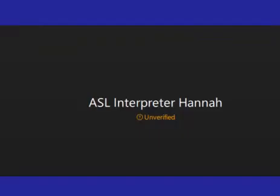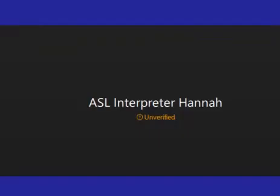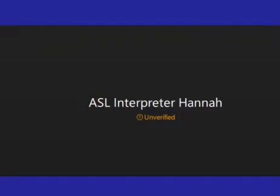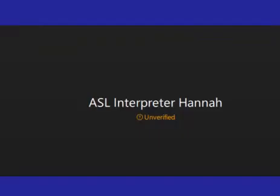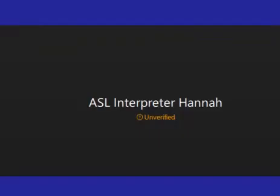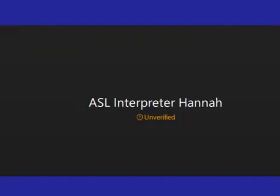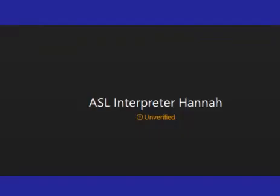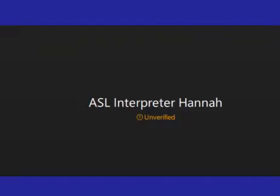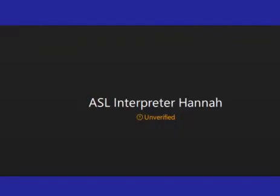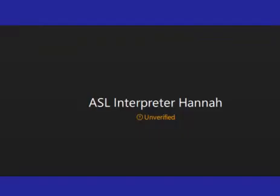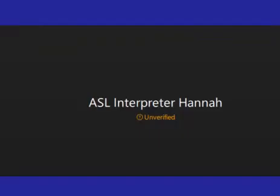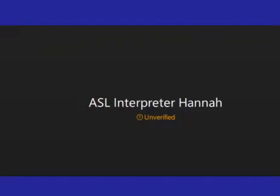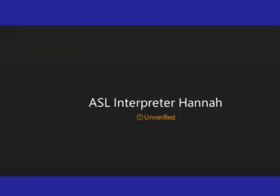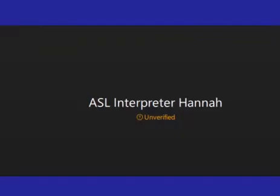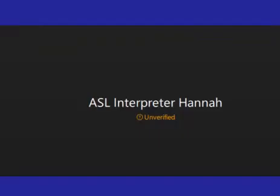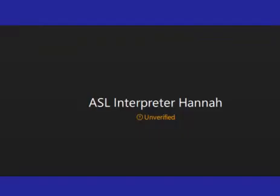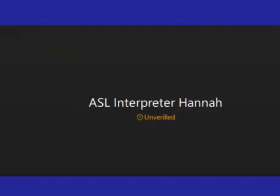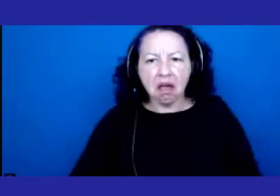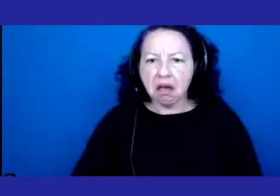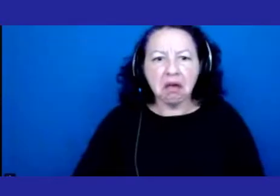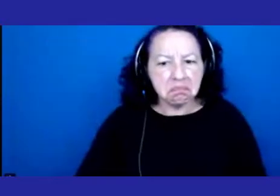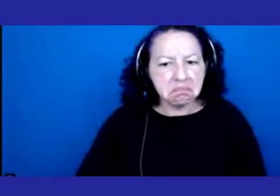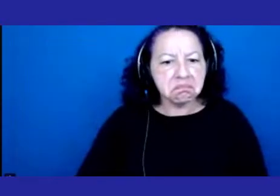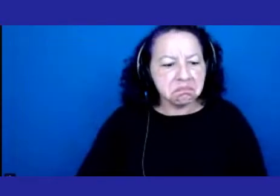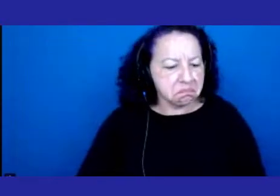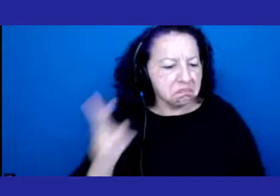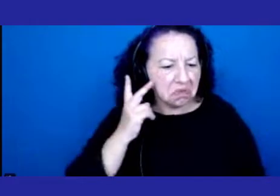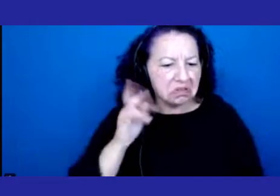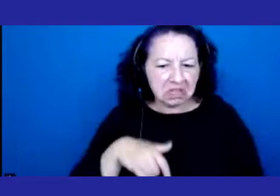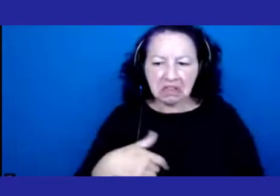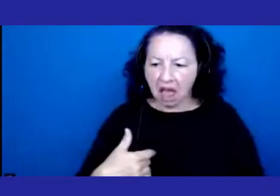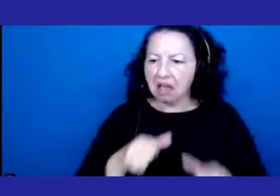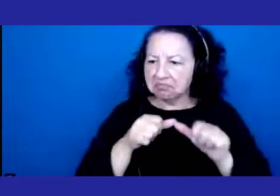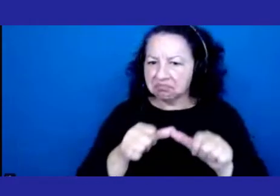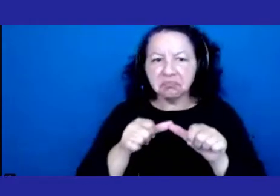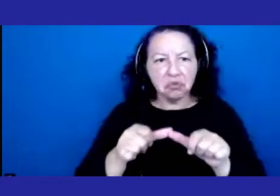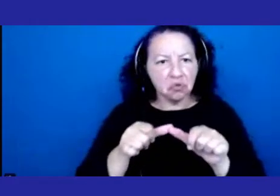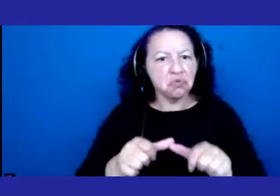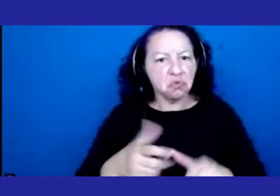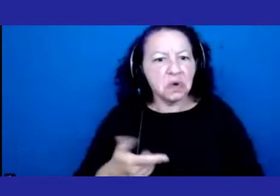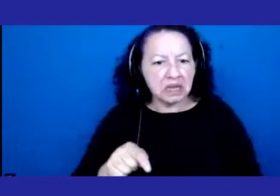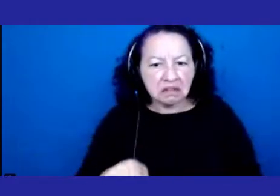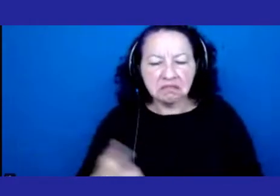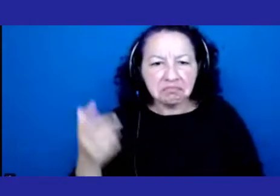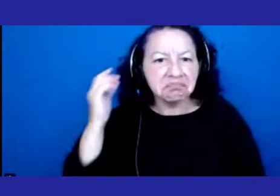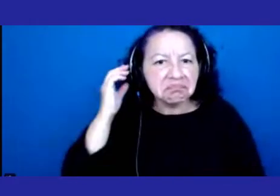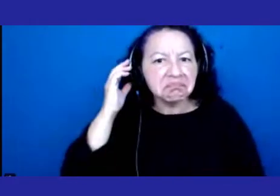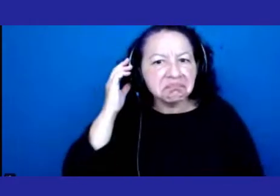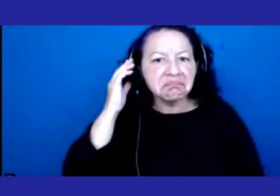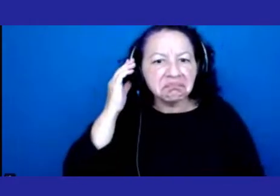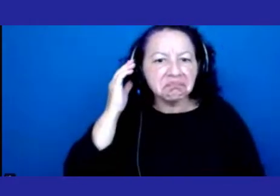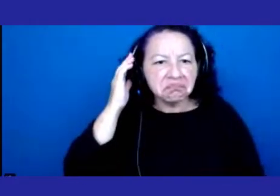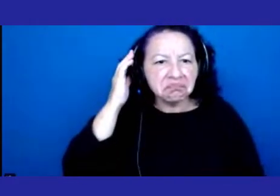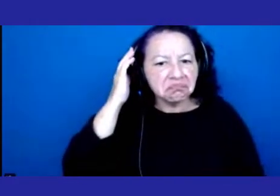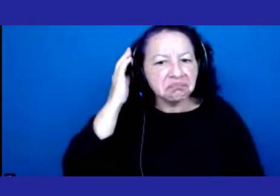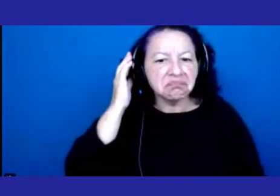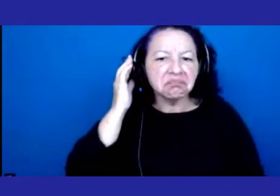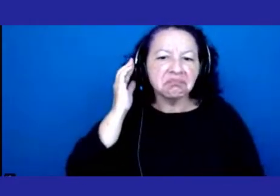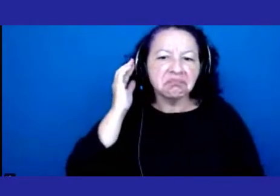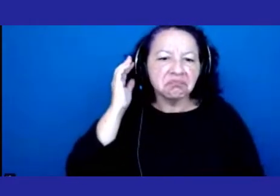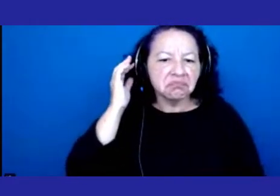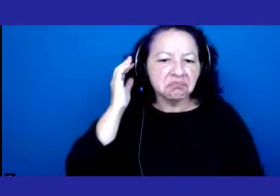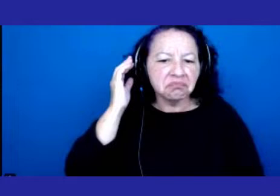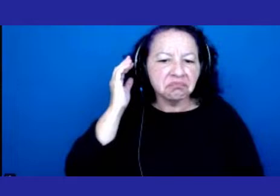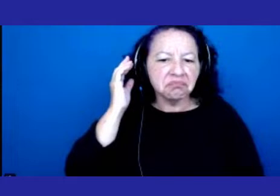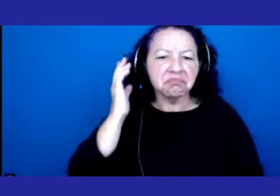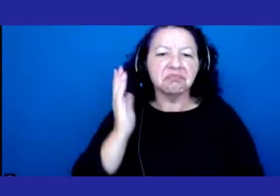just glad to see that this is continuing, and the community and the patients are getting the help